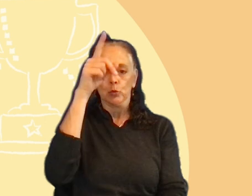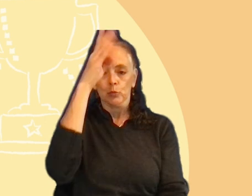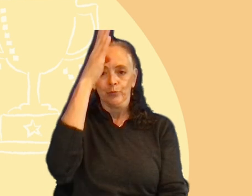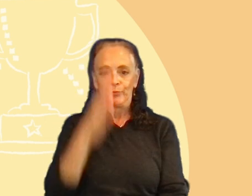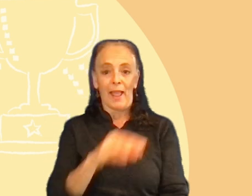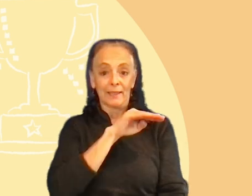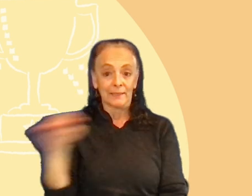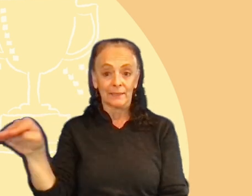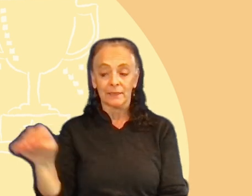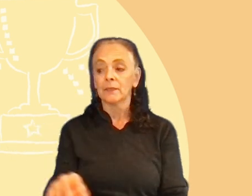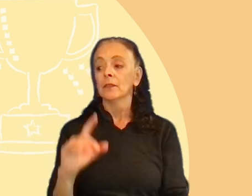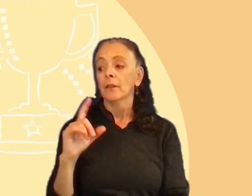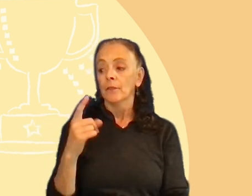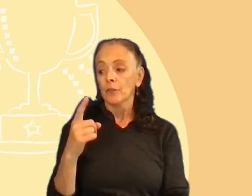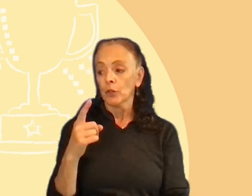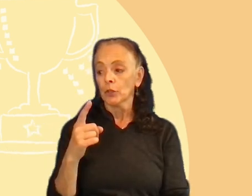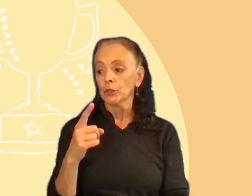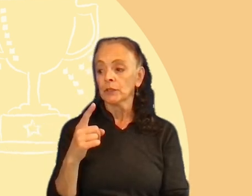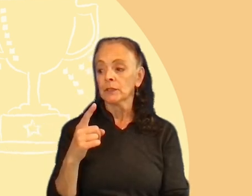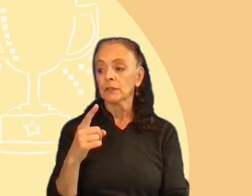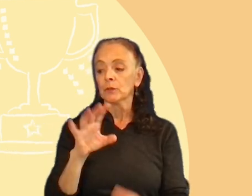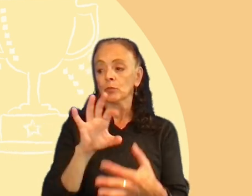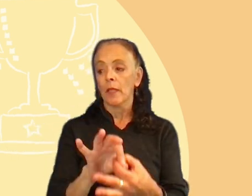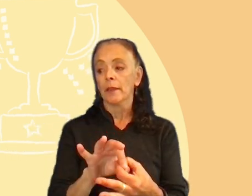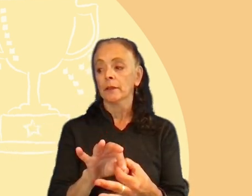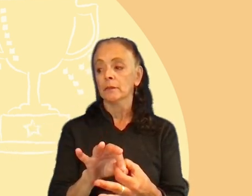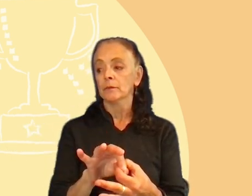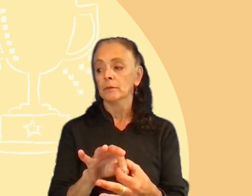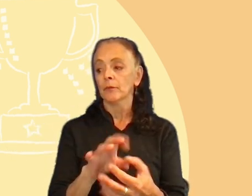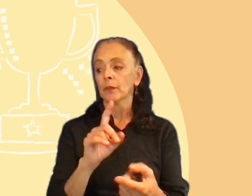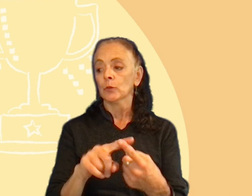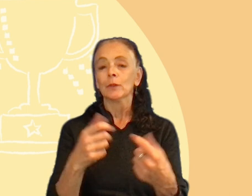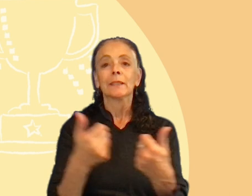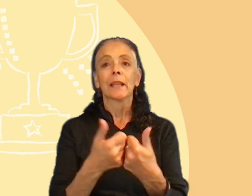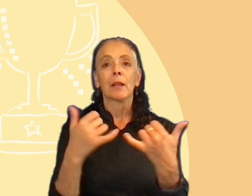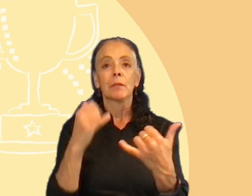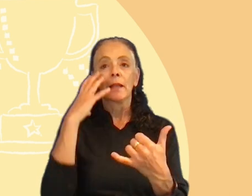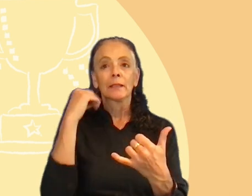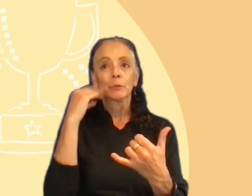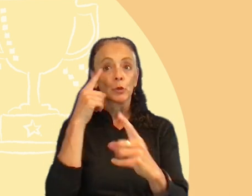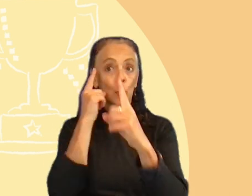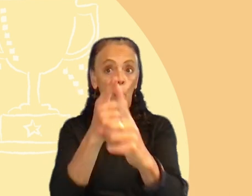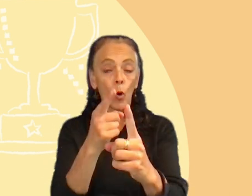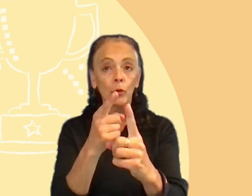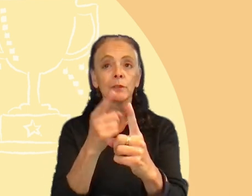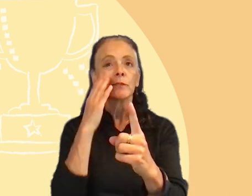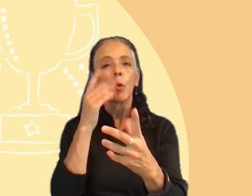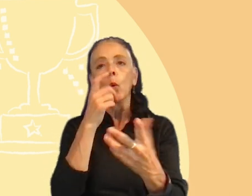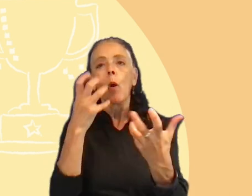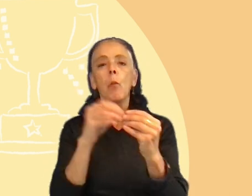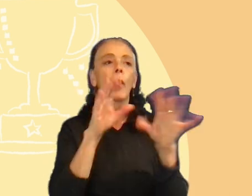one the horizontal is related to uh gameplay experience google so they went to a more